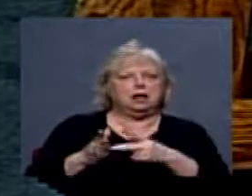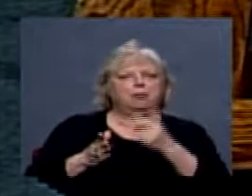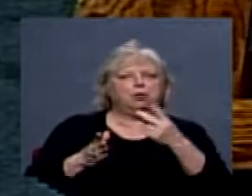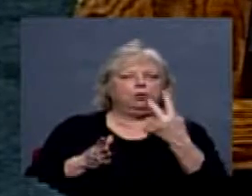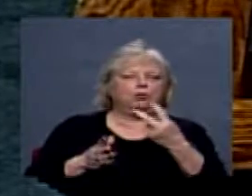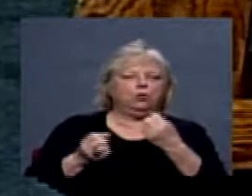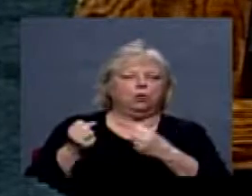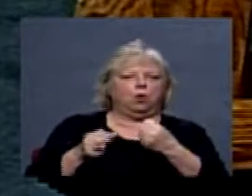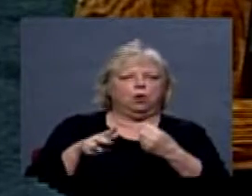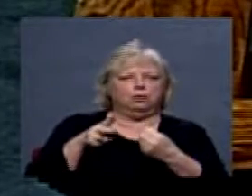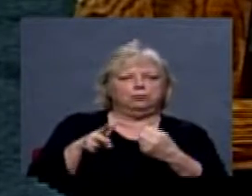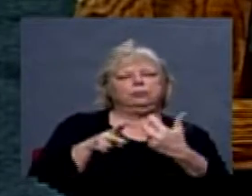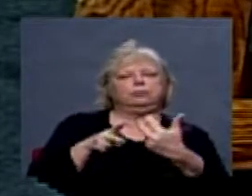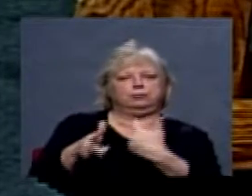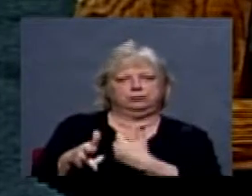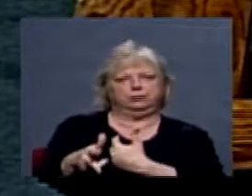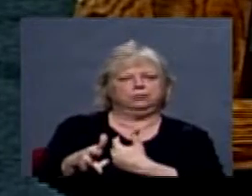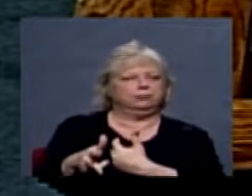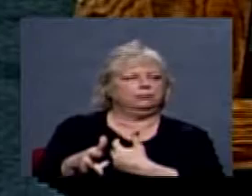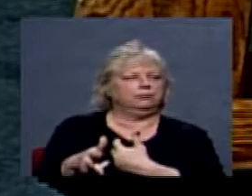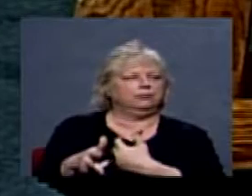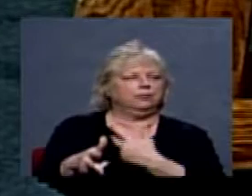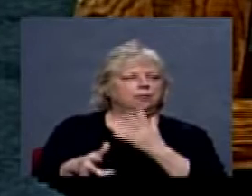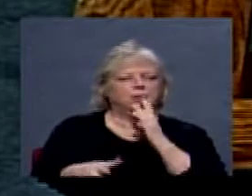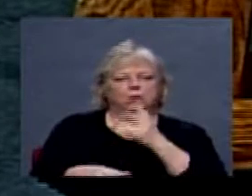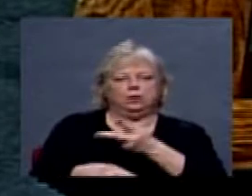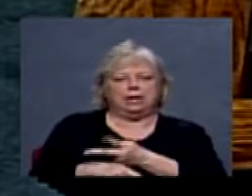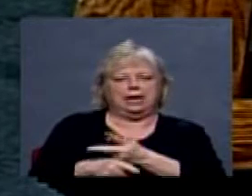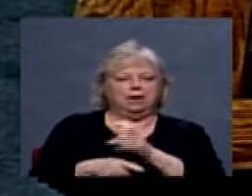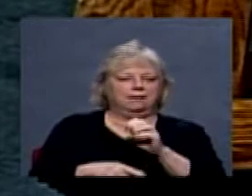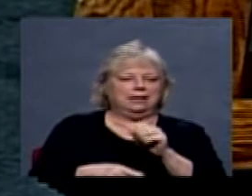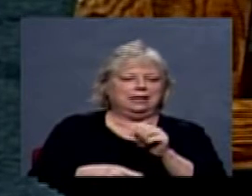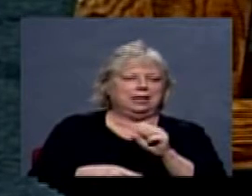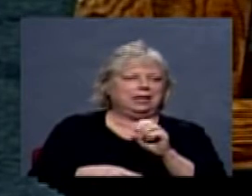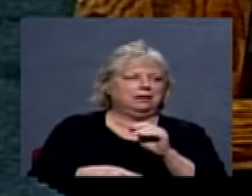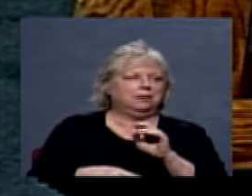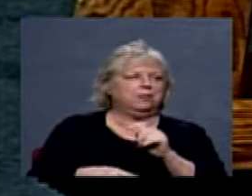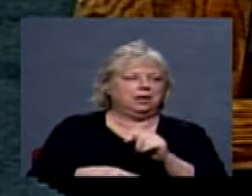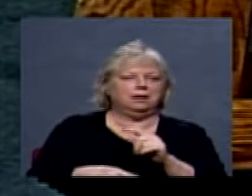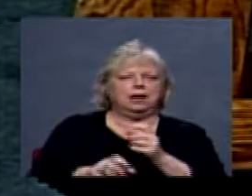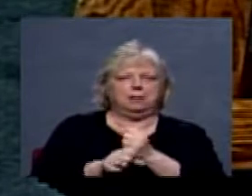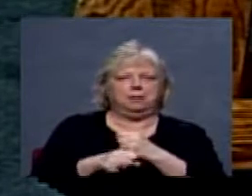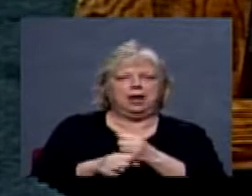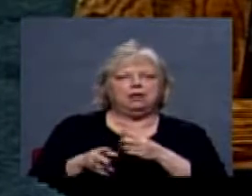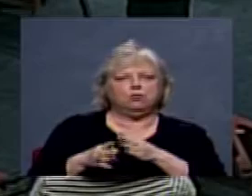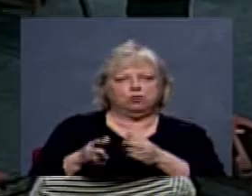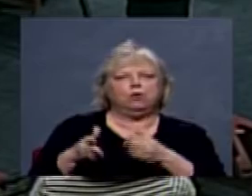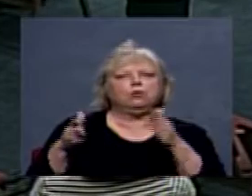car driveway, and we will take care of the easement and develop that road.